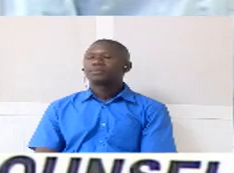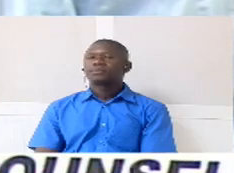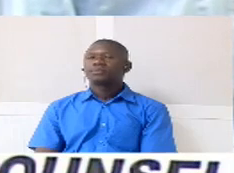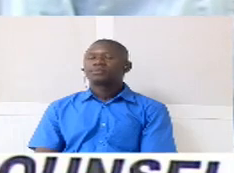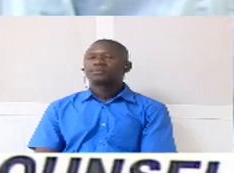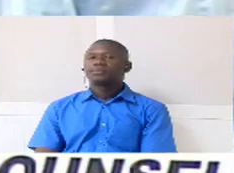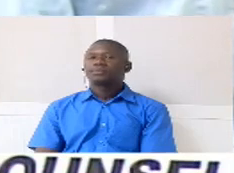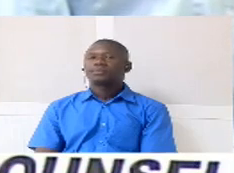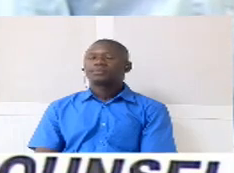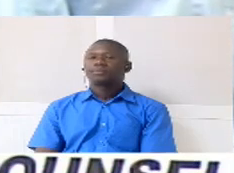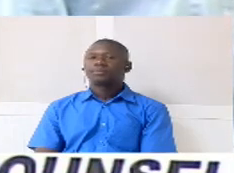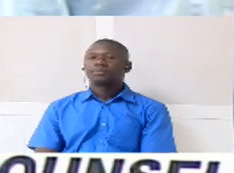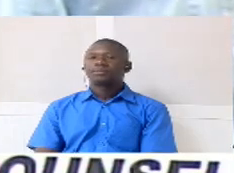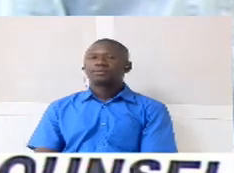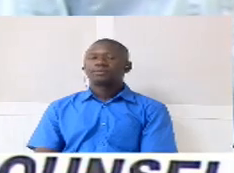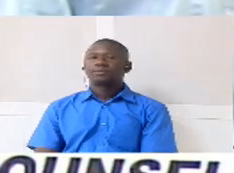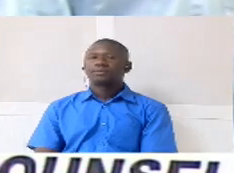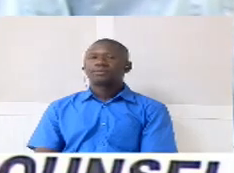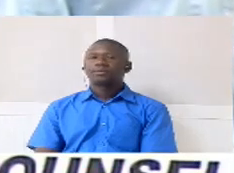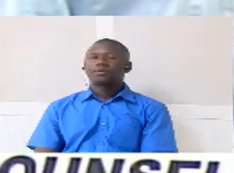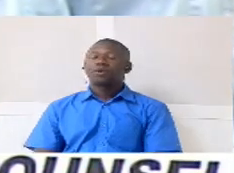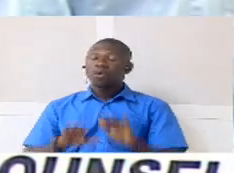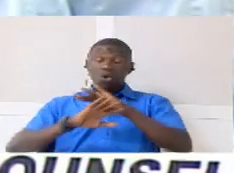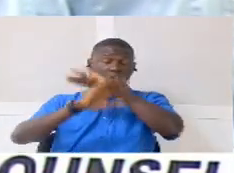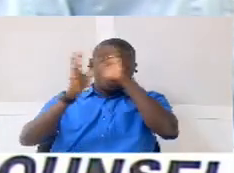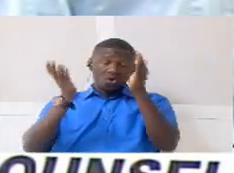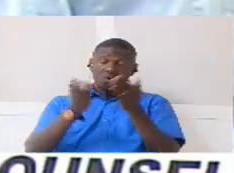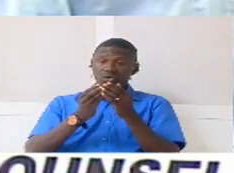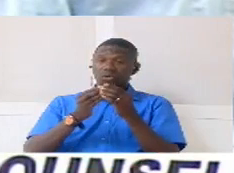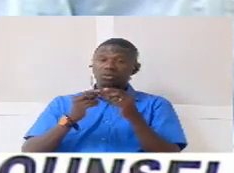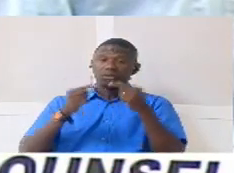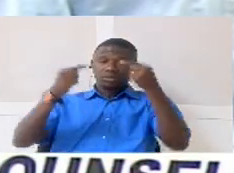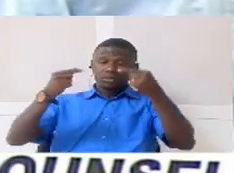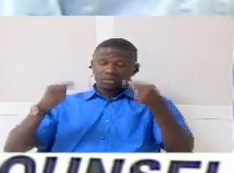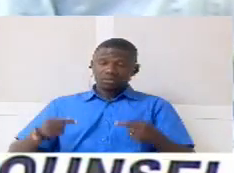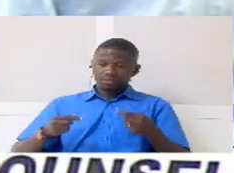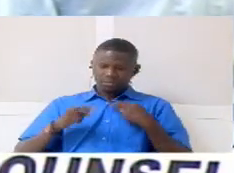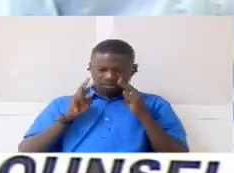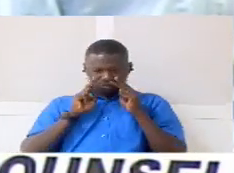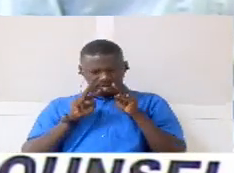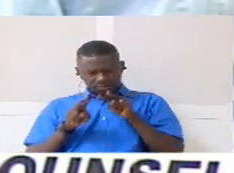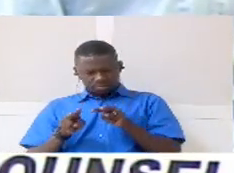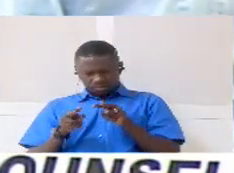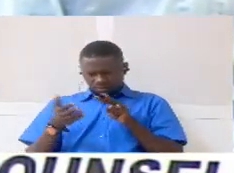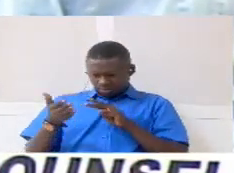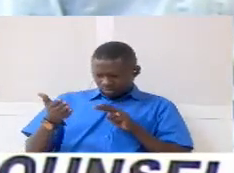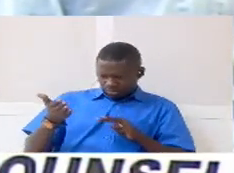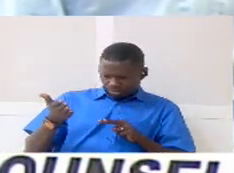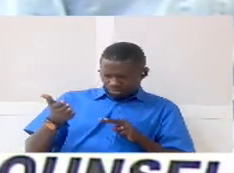From all the statements I have looked at, it appears to me